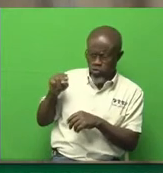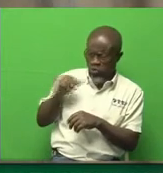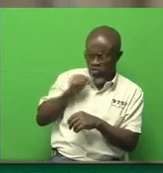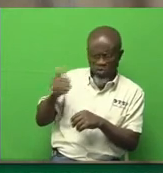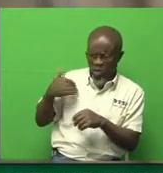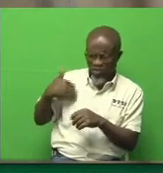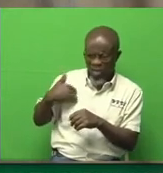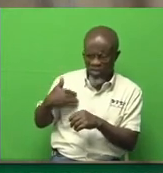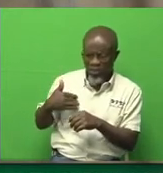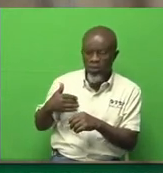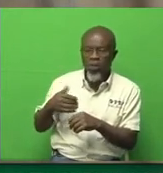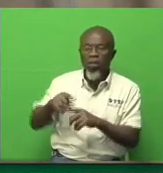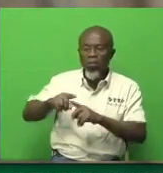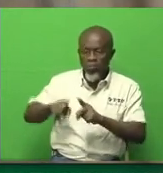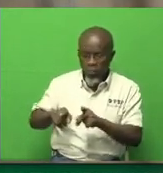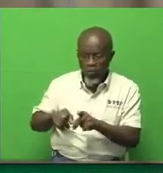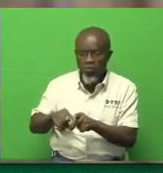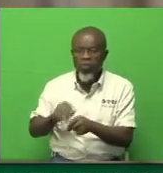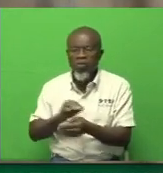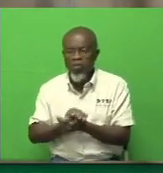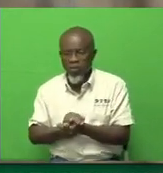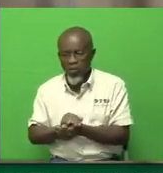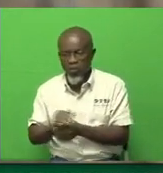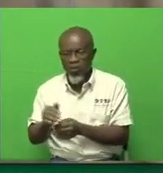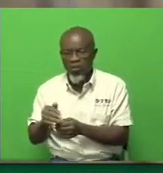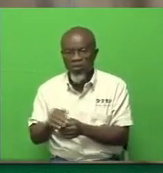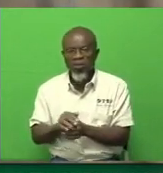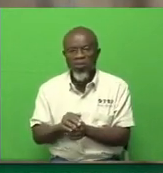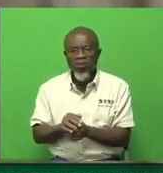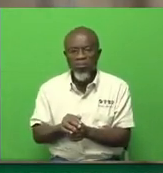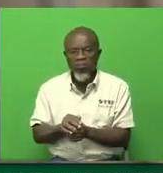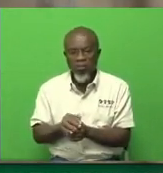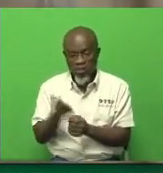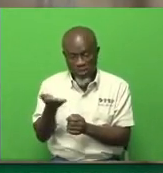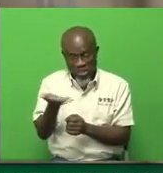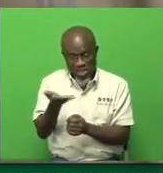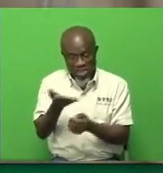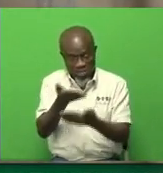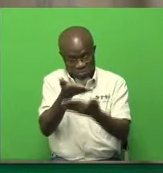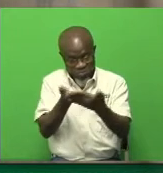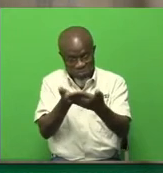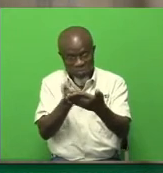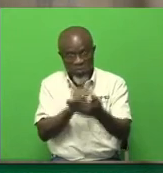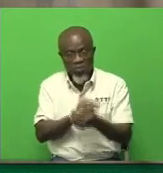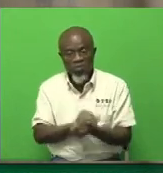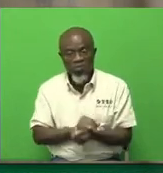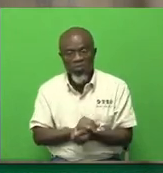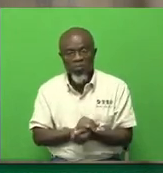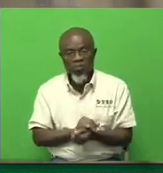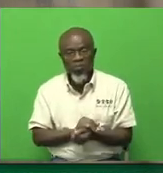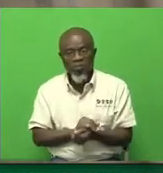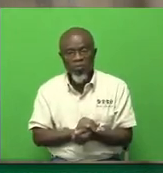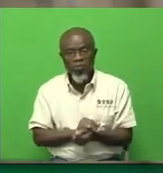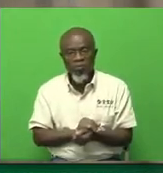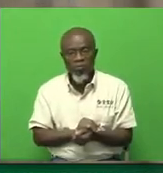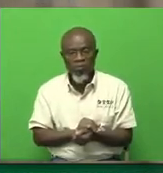employees of Wasa will be sent home Mr Deputy speaker